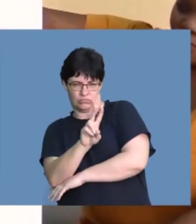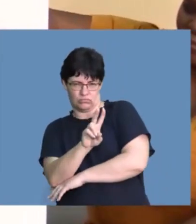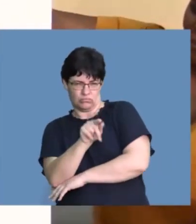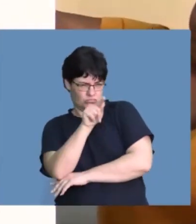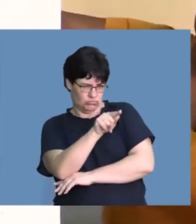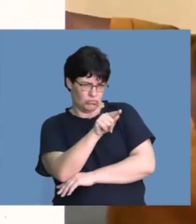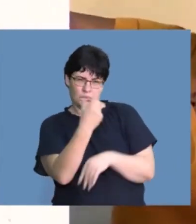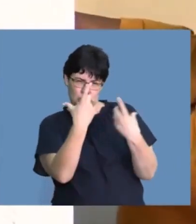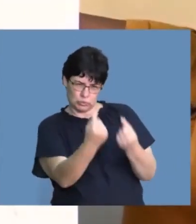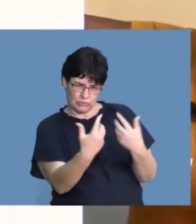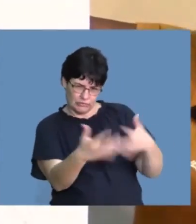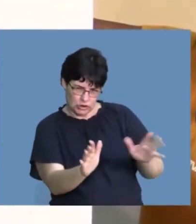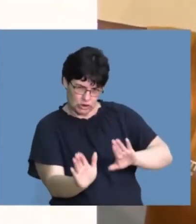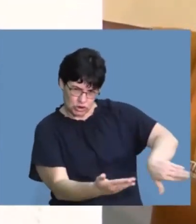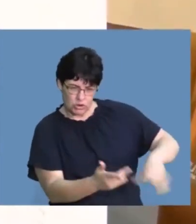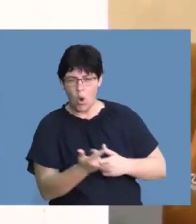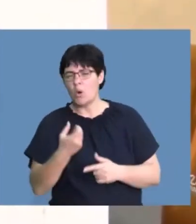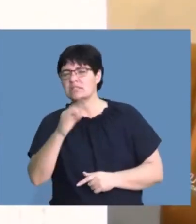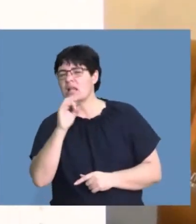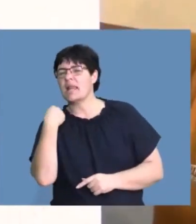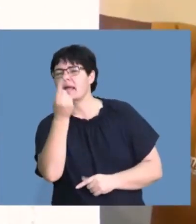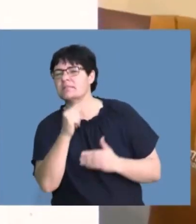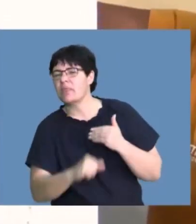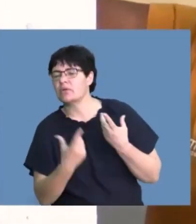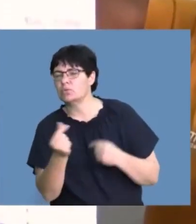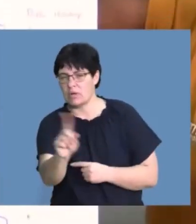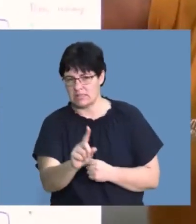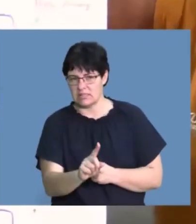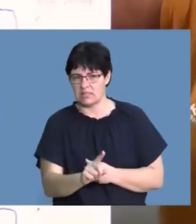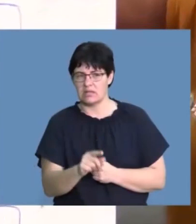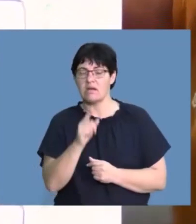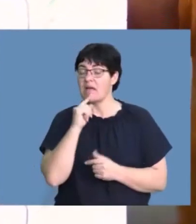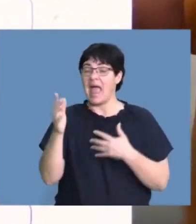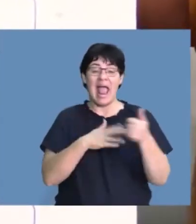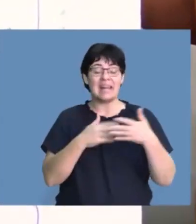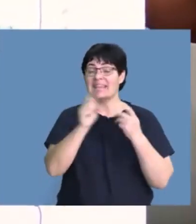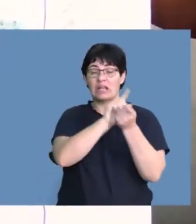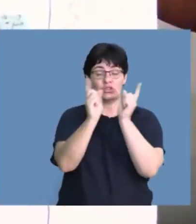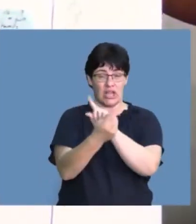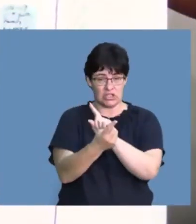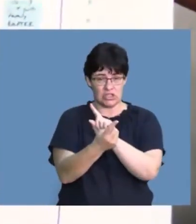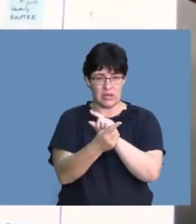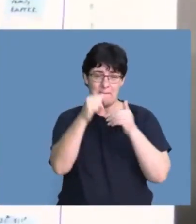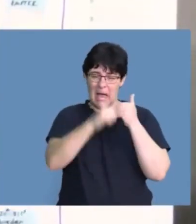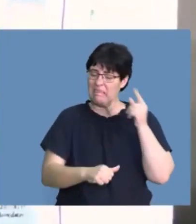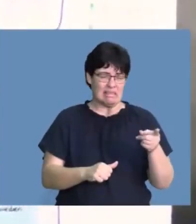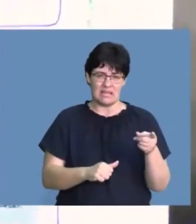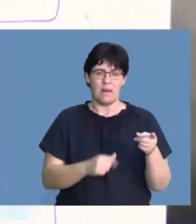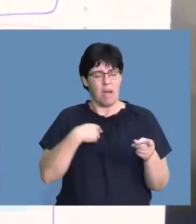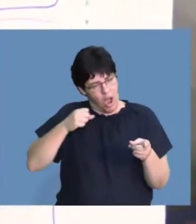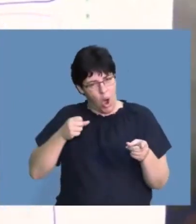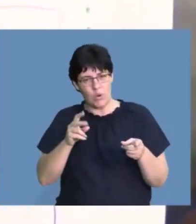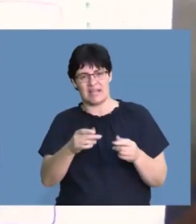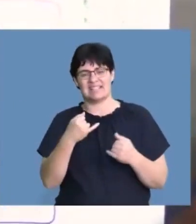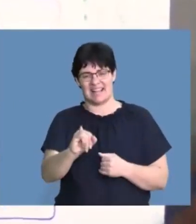look at exactly what needs to be done for the month. What's great for me with this is that if anything changes in a month, I'm